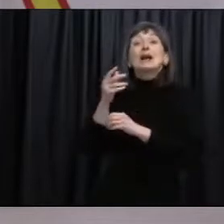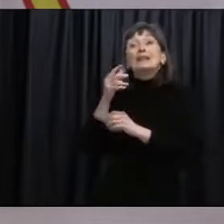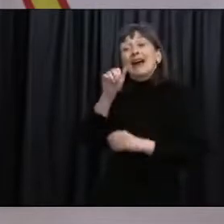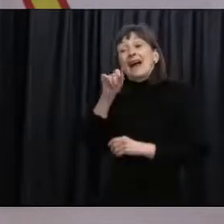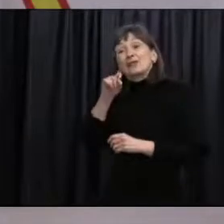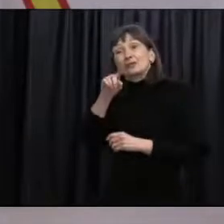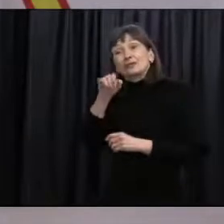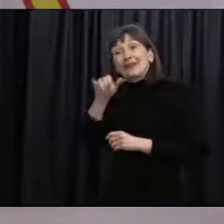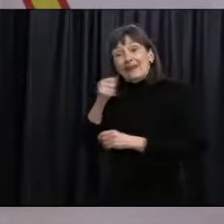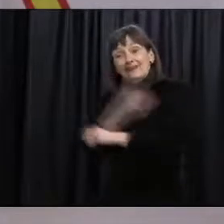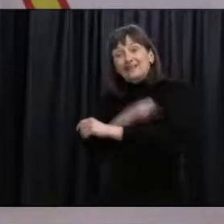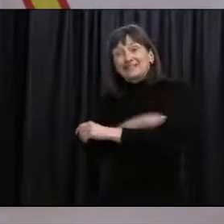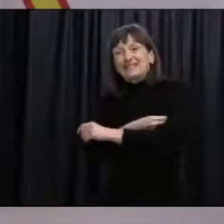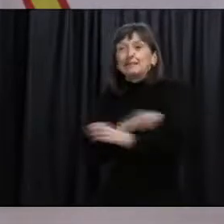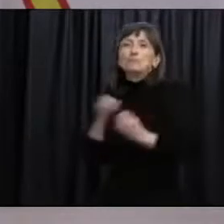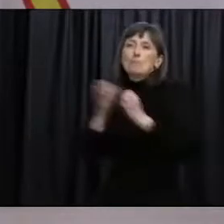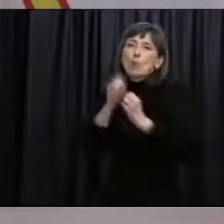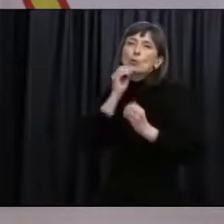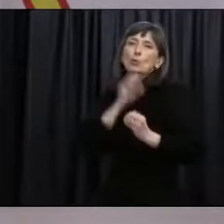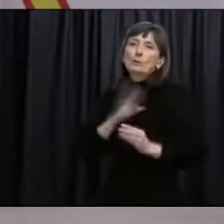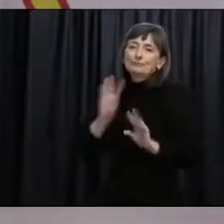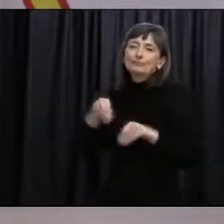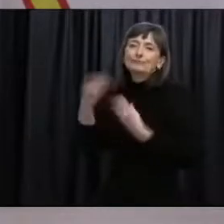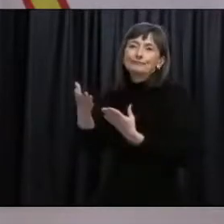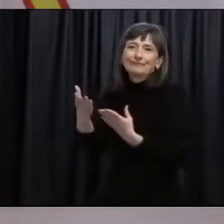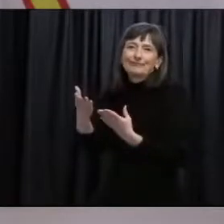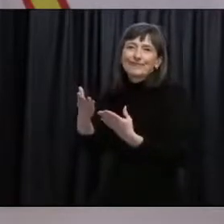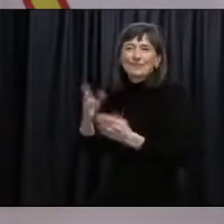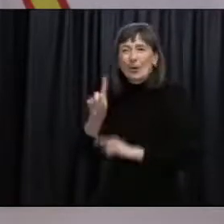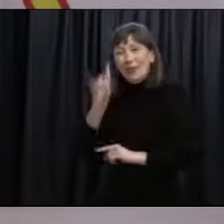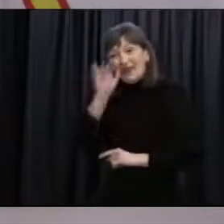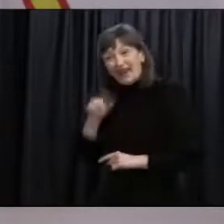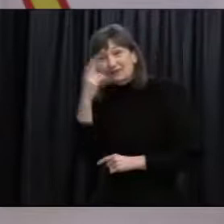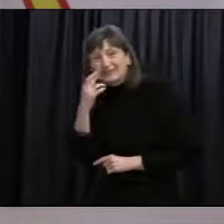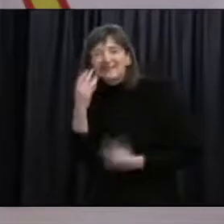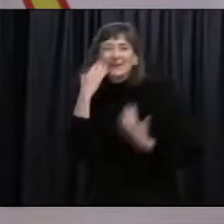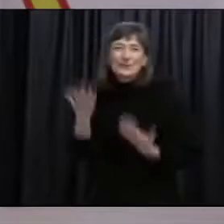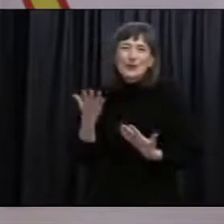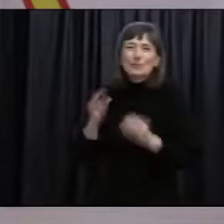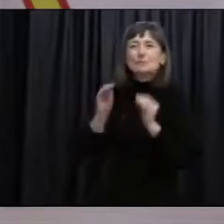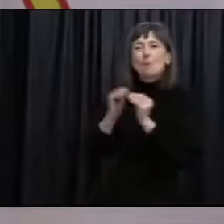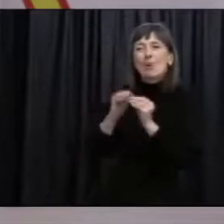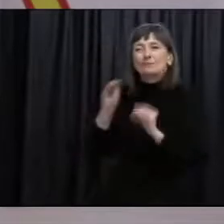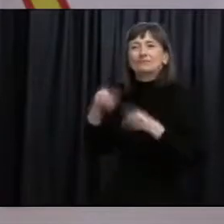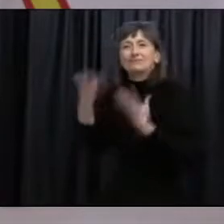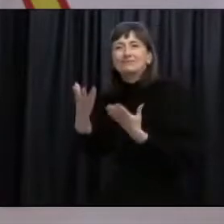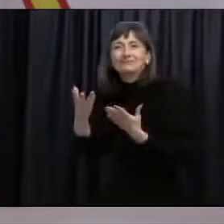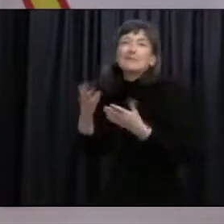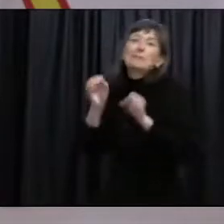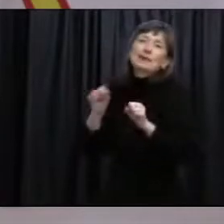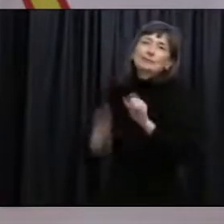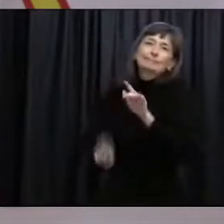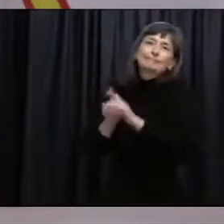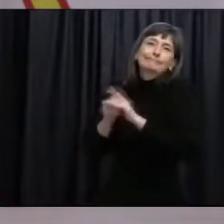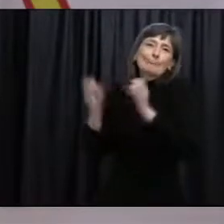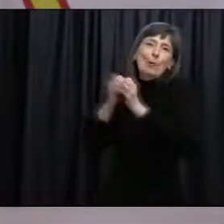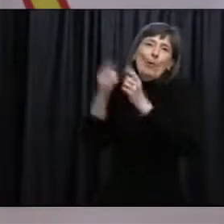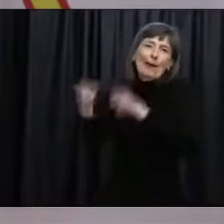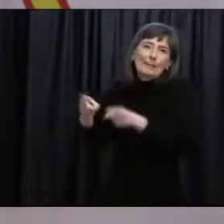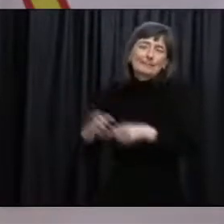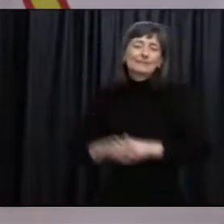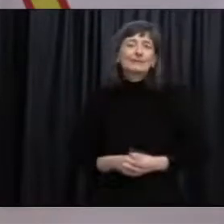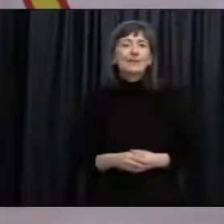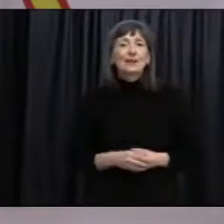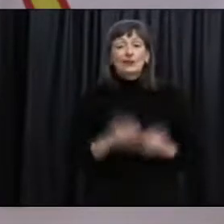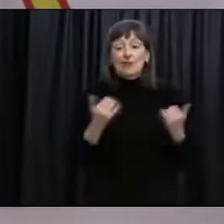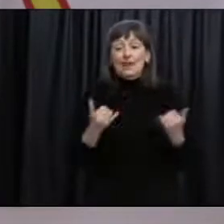it difficult to assess the risk based on sex alone. Approximately 4,000 doses of Covishield